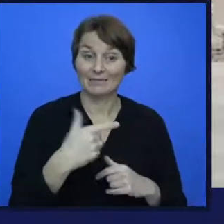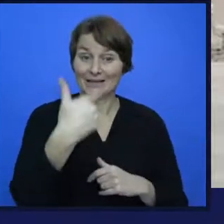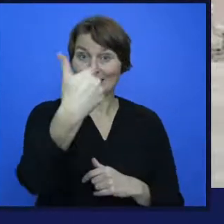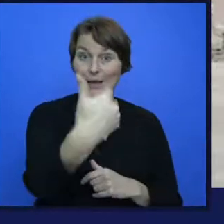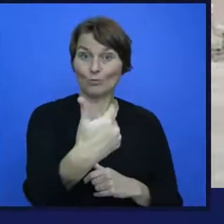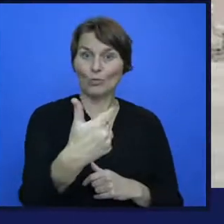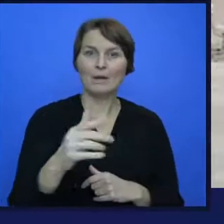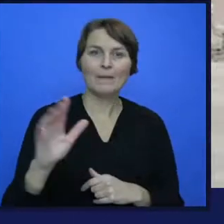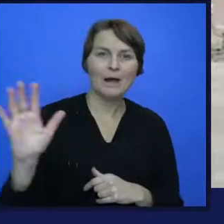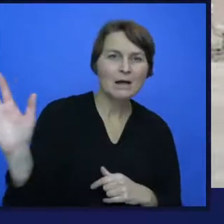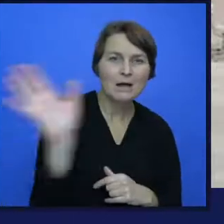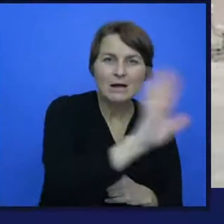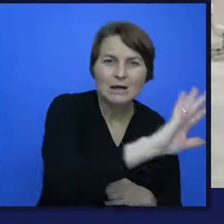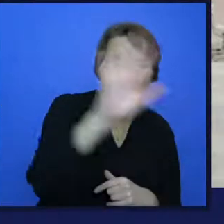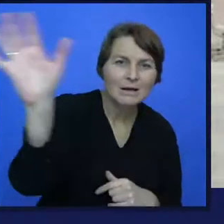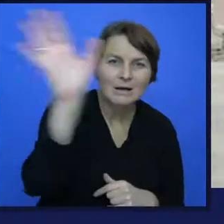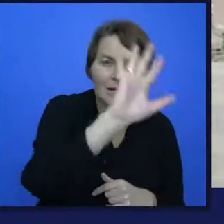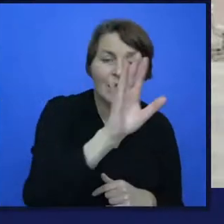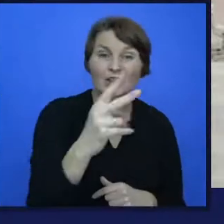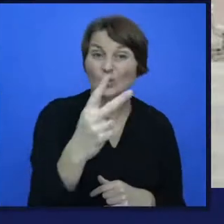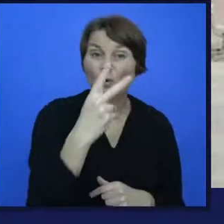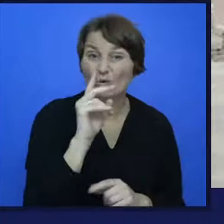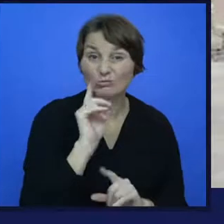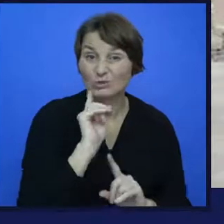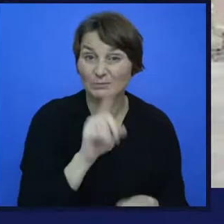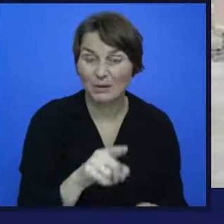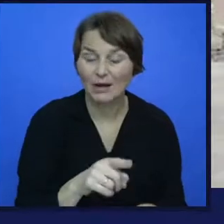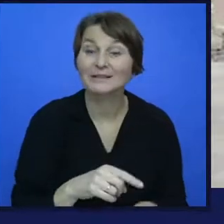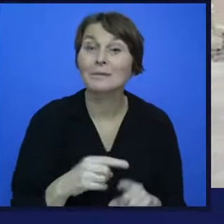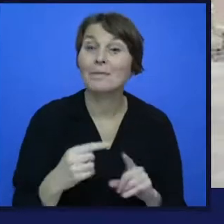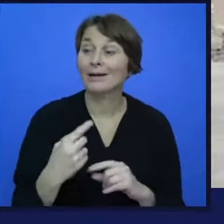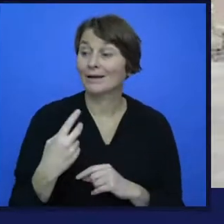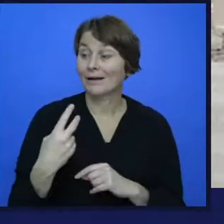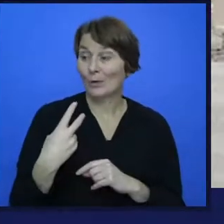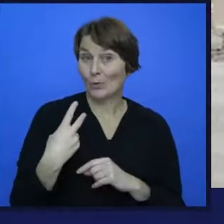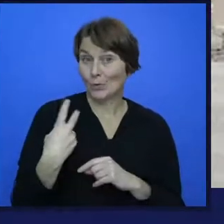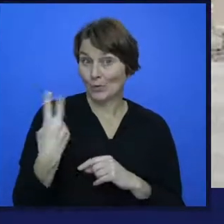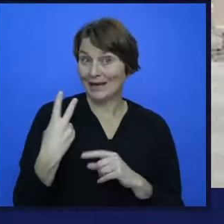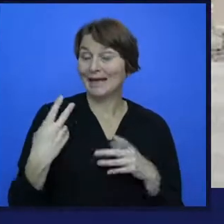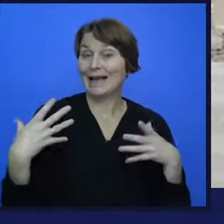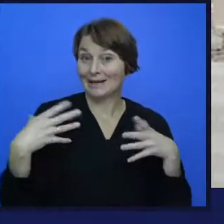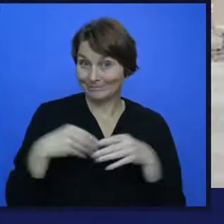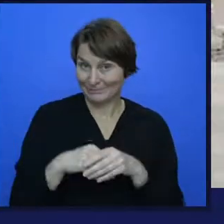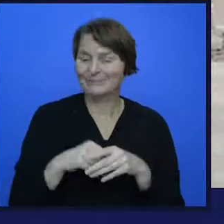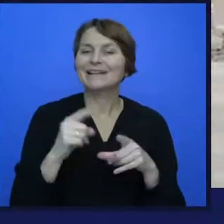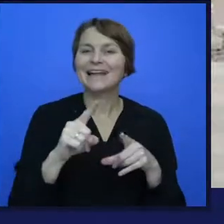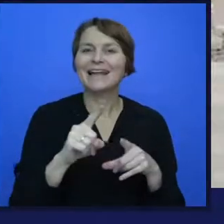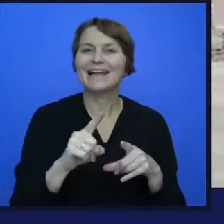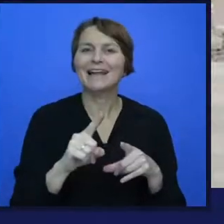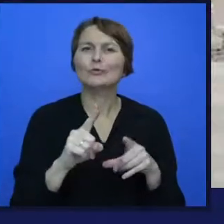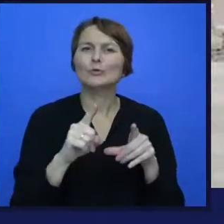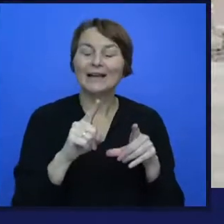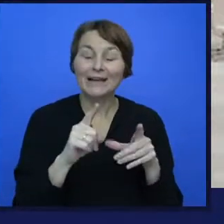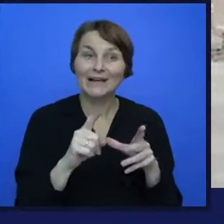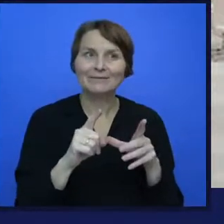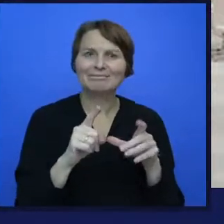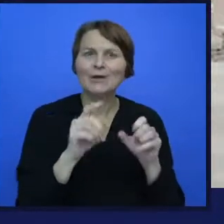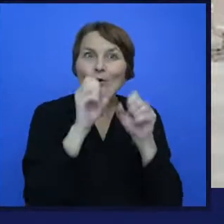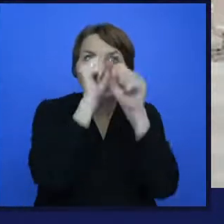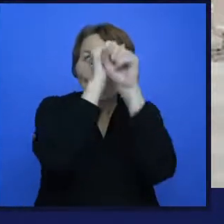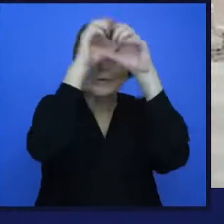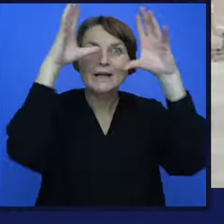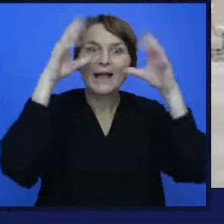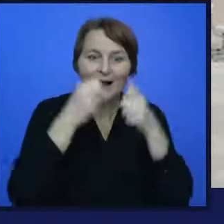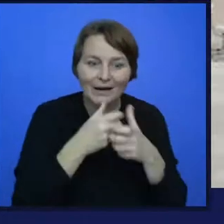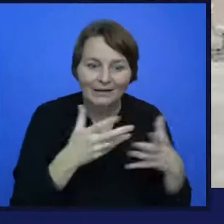very few of you at home are going to react. But if we're together in extended reality and I move my hand very sharply at your face, you're probably going to recoil and move back because your